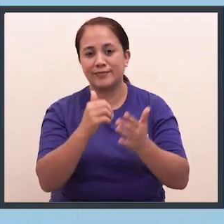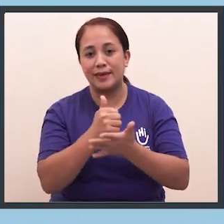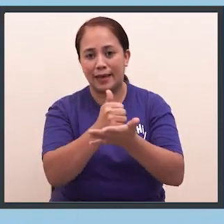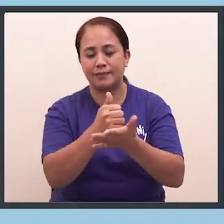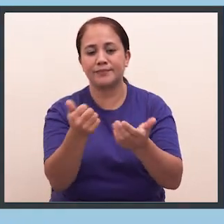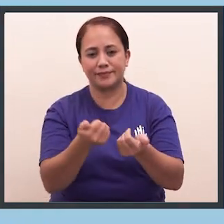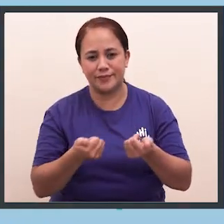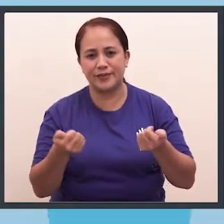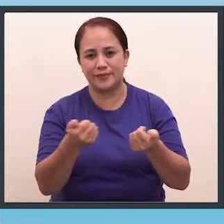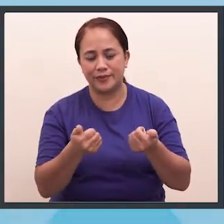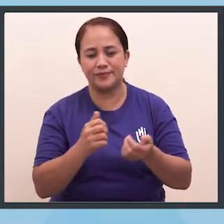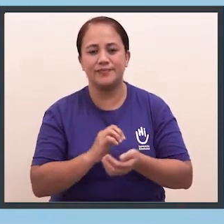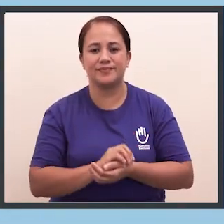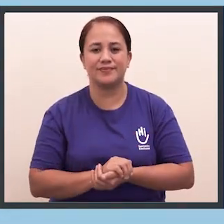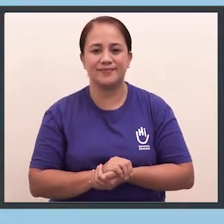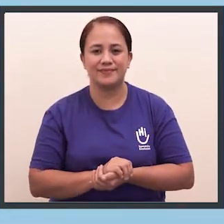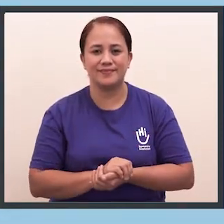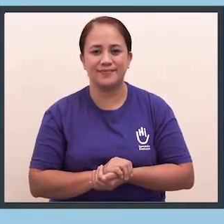medication becomes available.